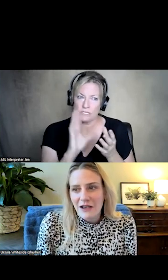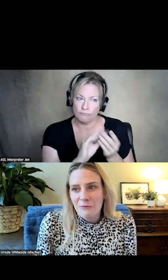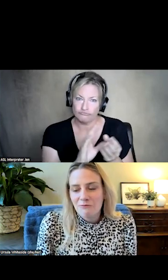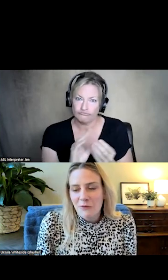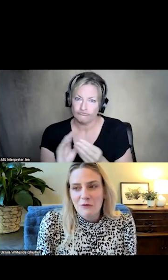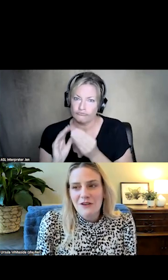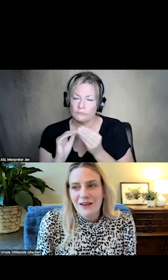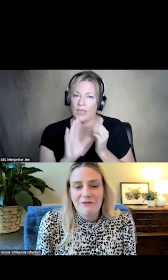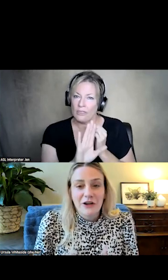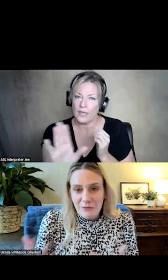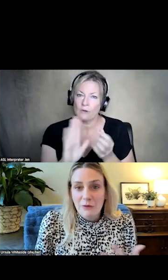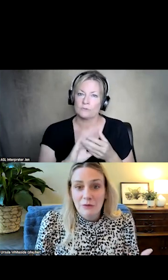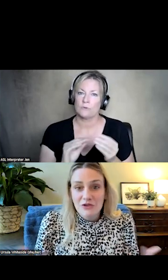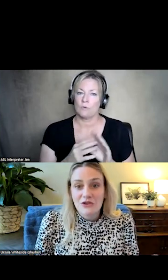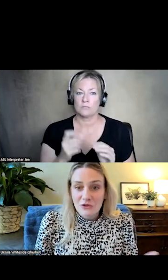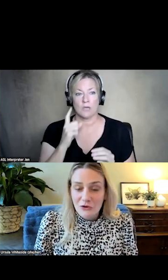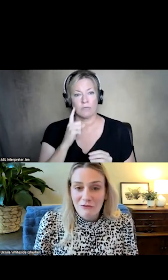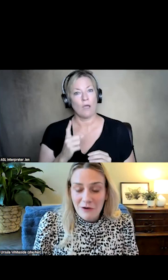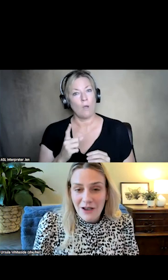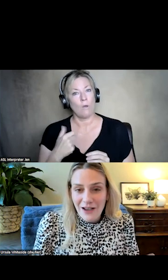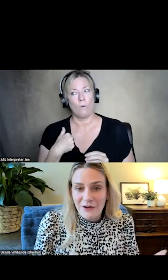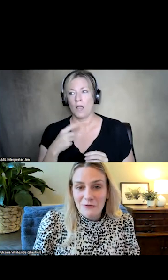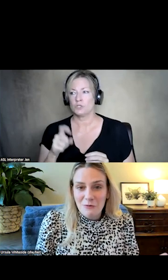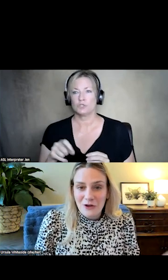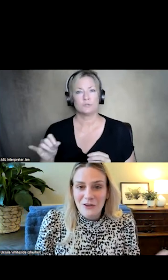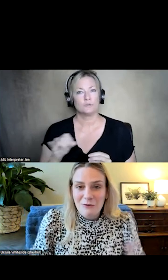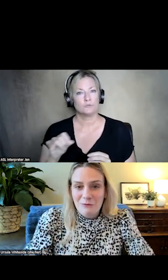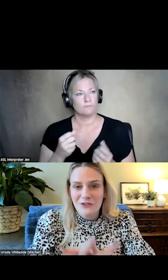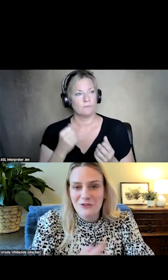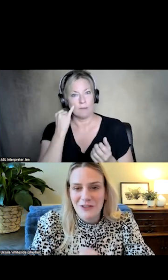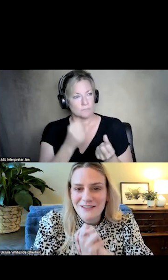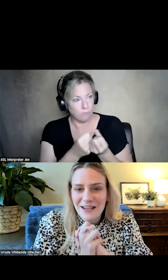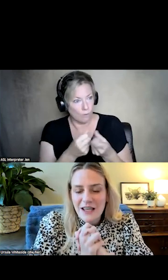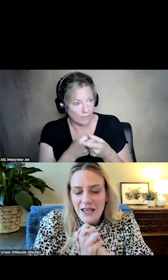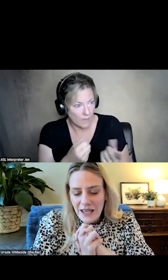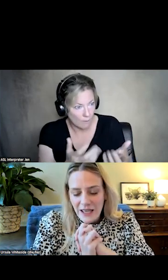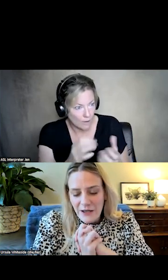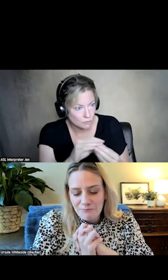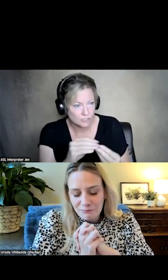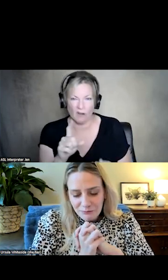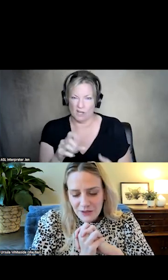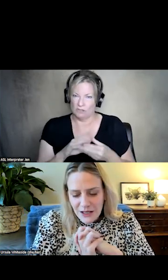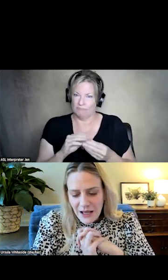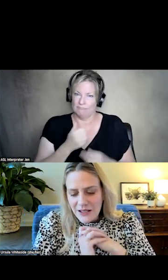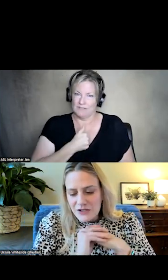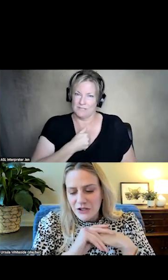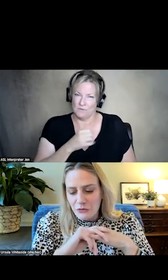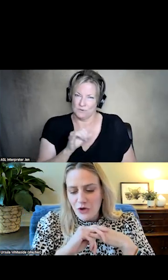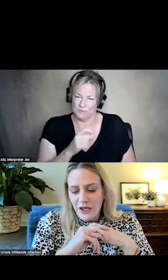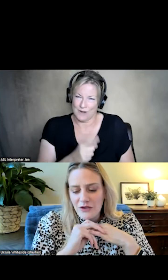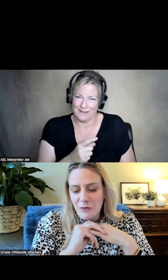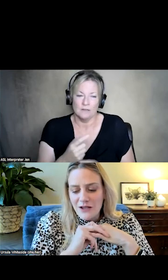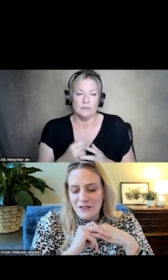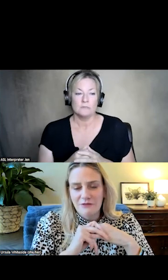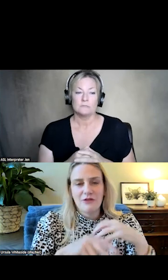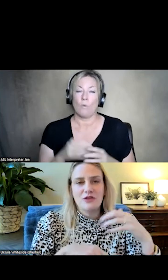And I figured I probably should too, if I'm, supporting other people to do this. And,